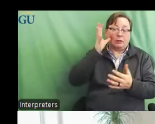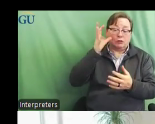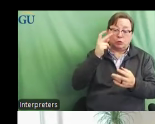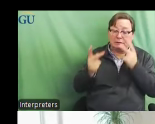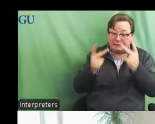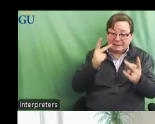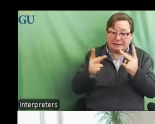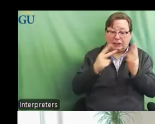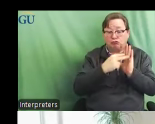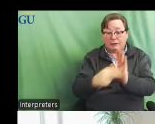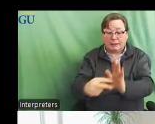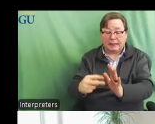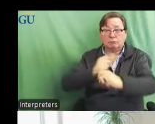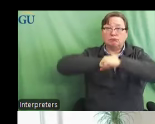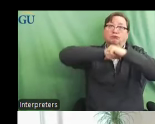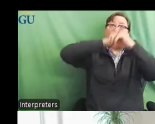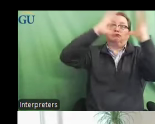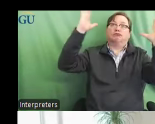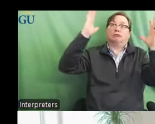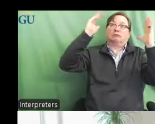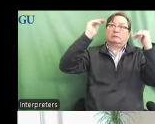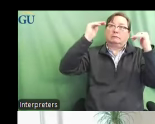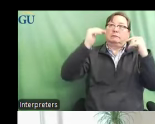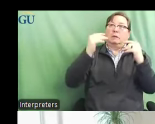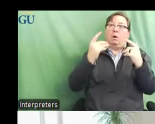and know what the expectations are.